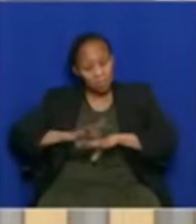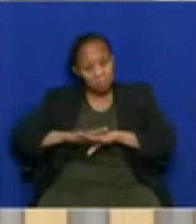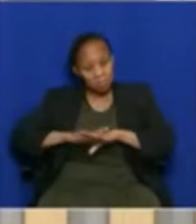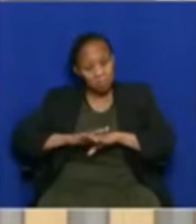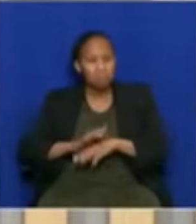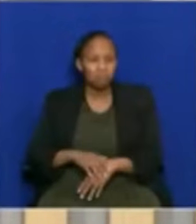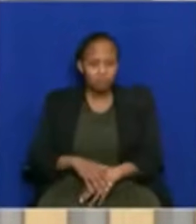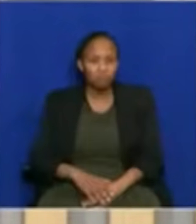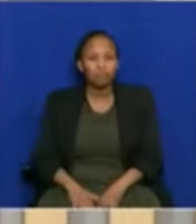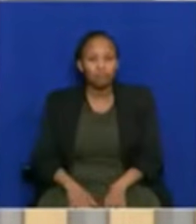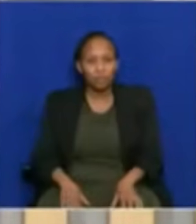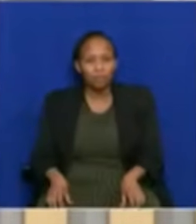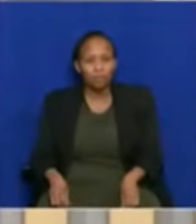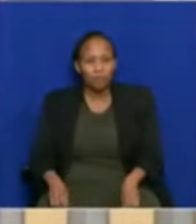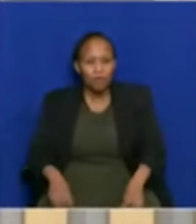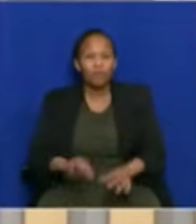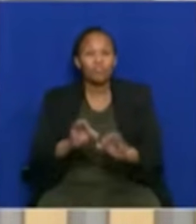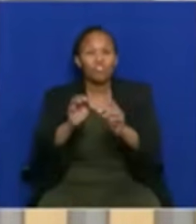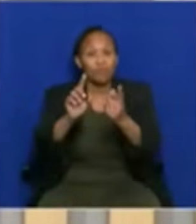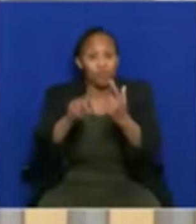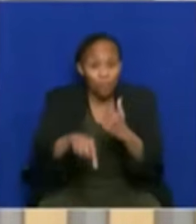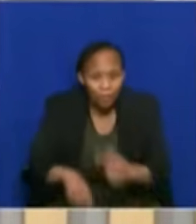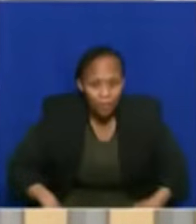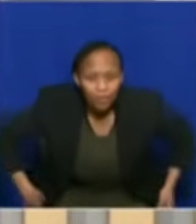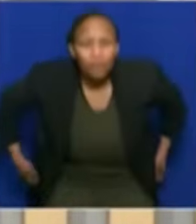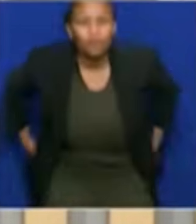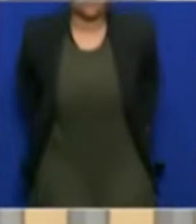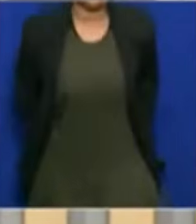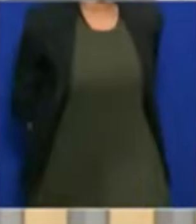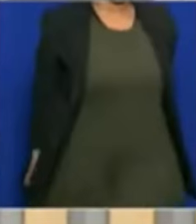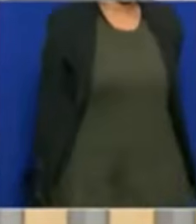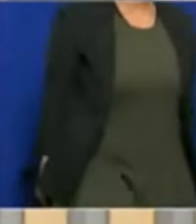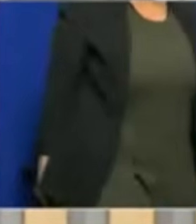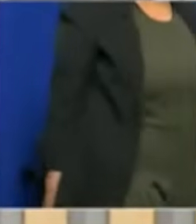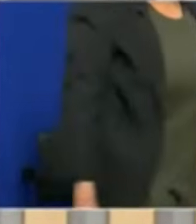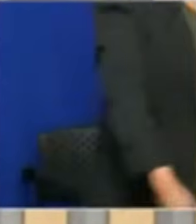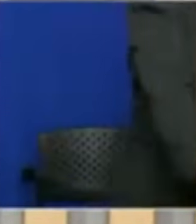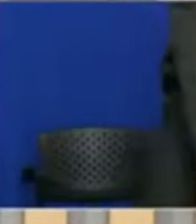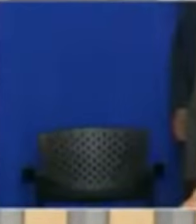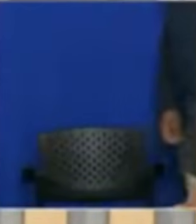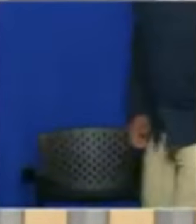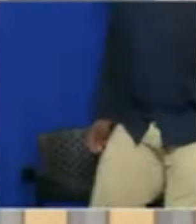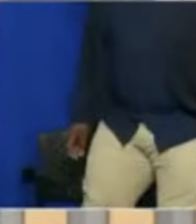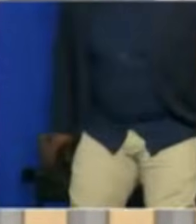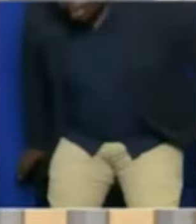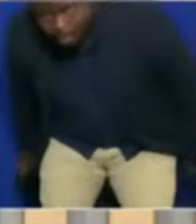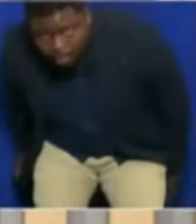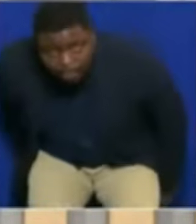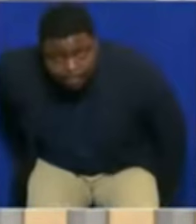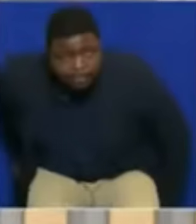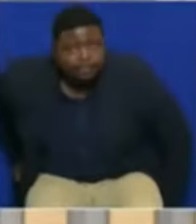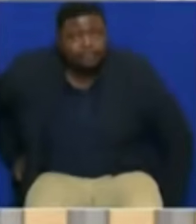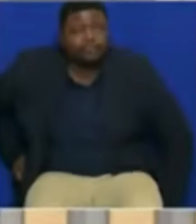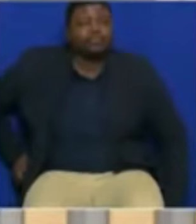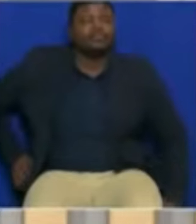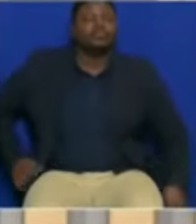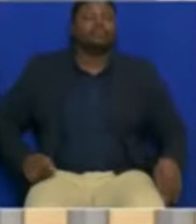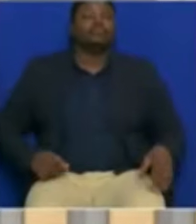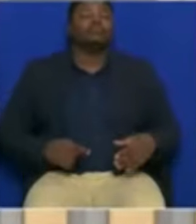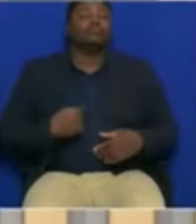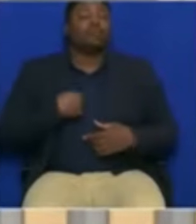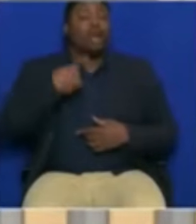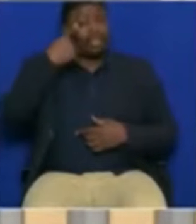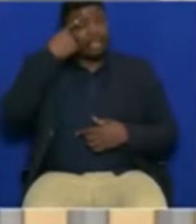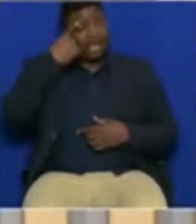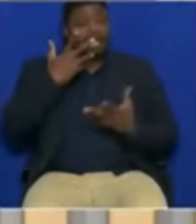So I guess you would have to look at your notes to say definitively, you could have been briefed on the 6th, on the